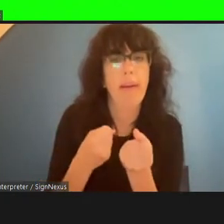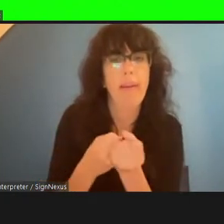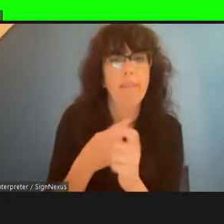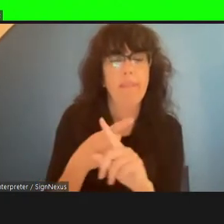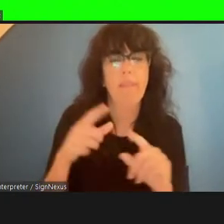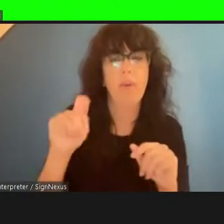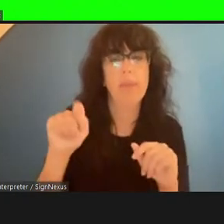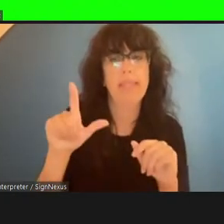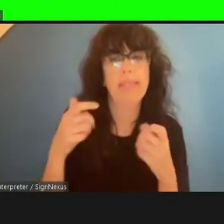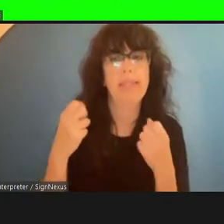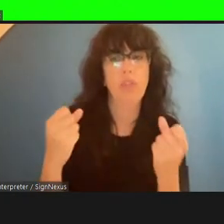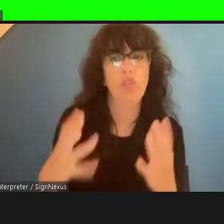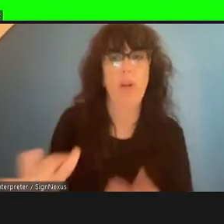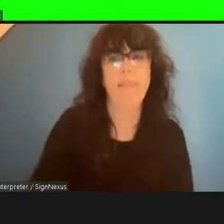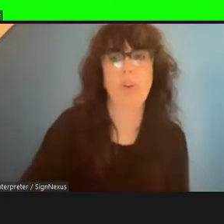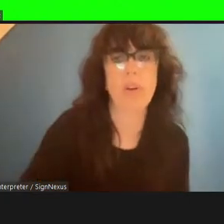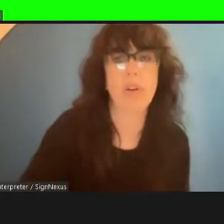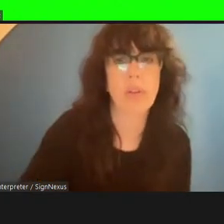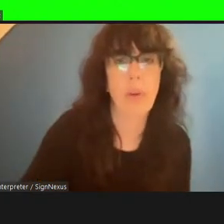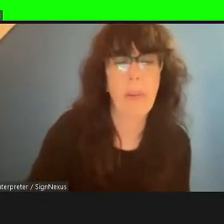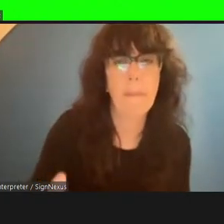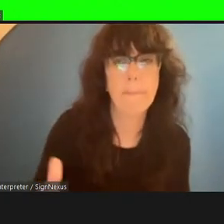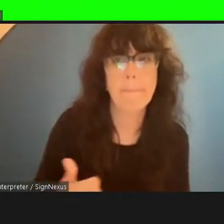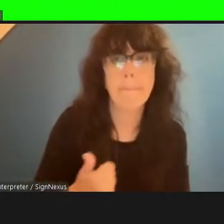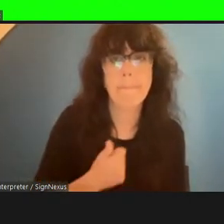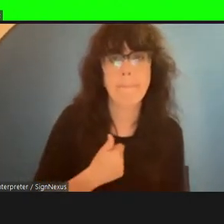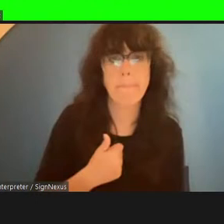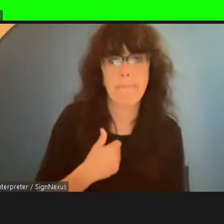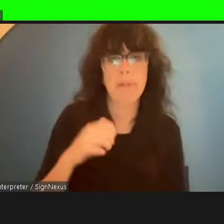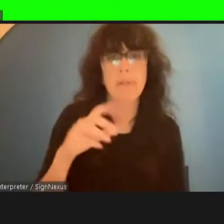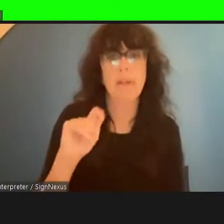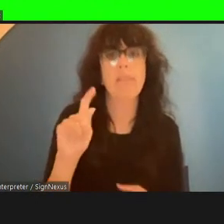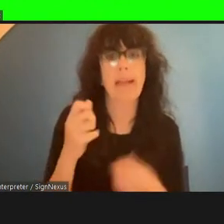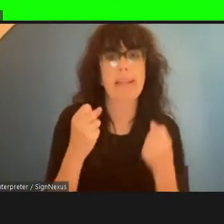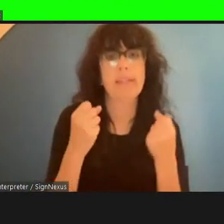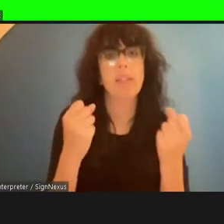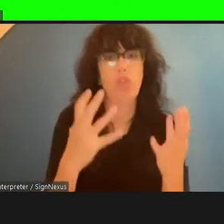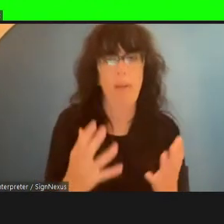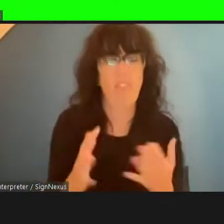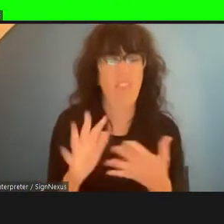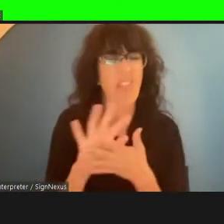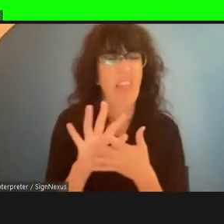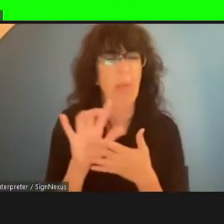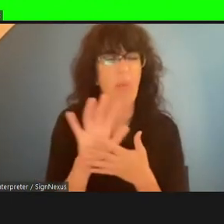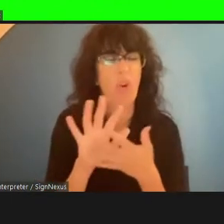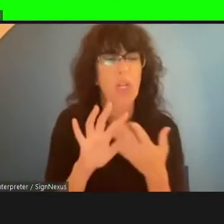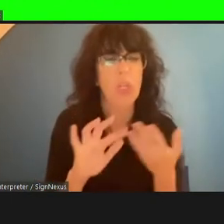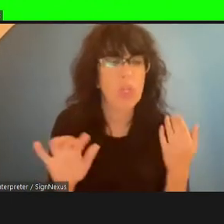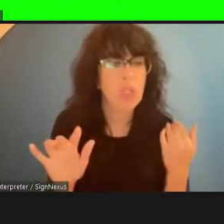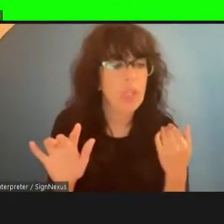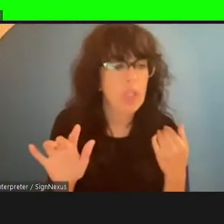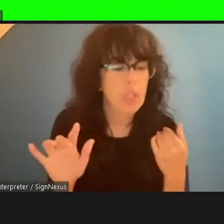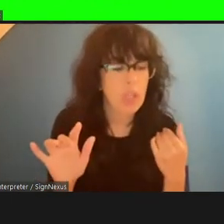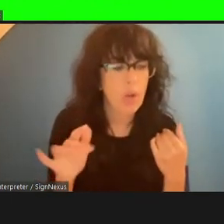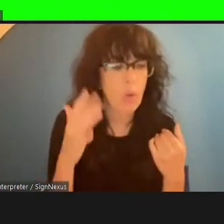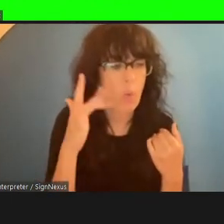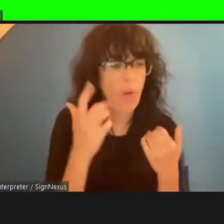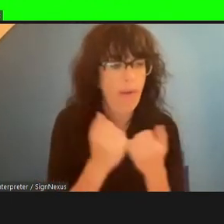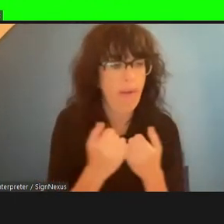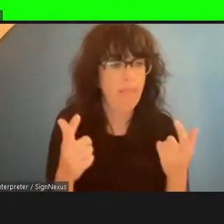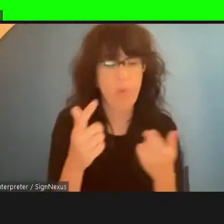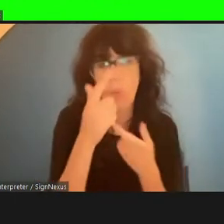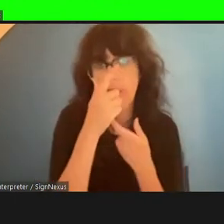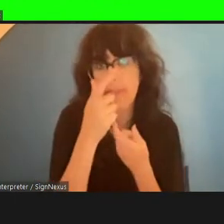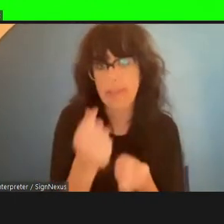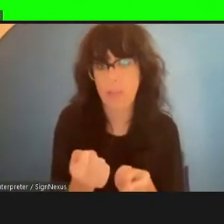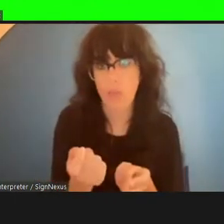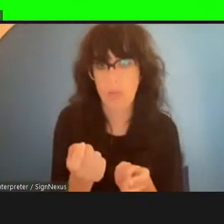driver and i'm ourselves a survivor so why everyone is so interested to rob